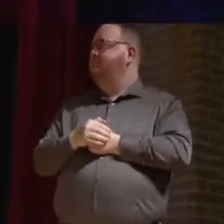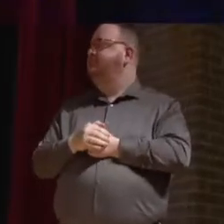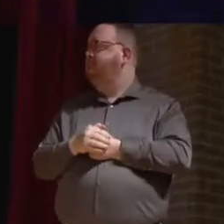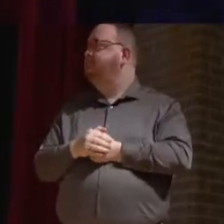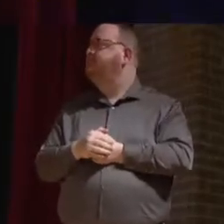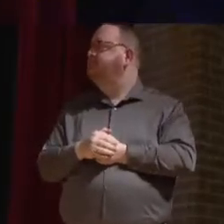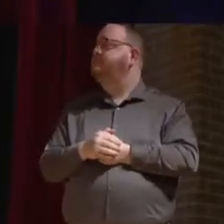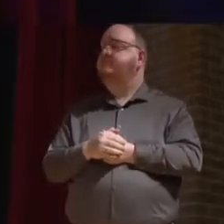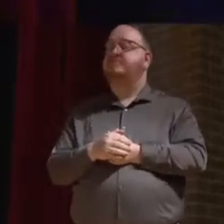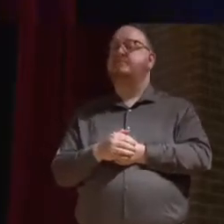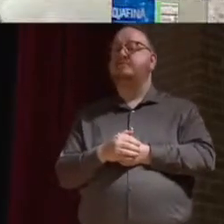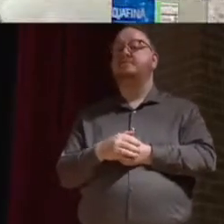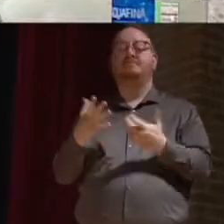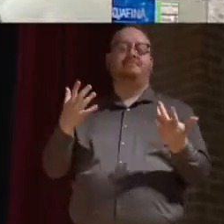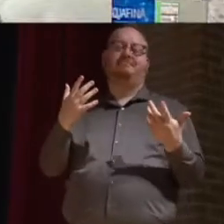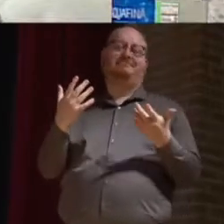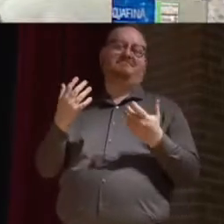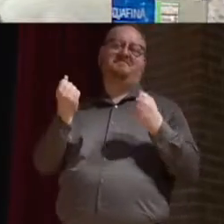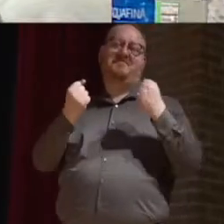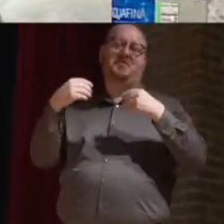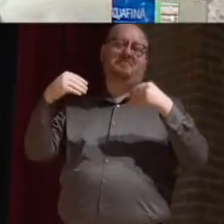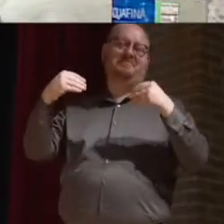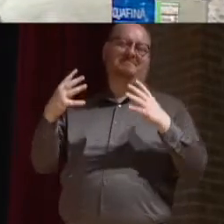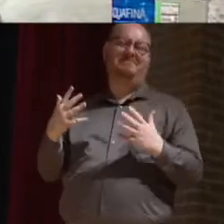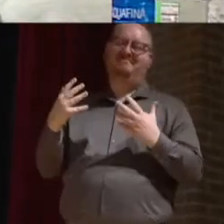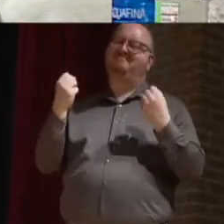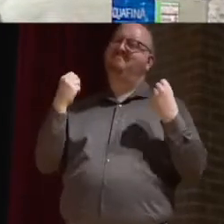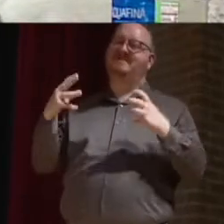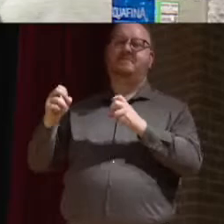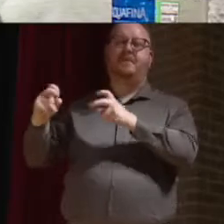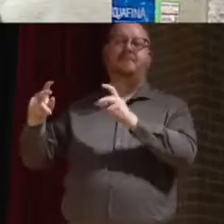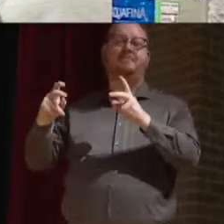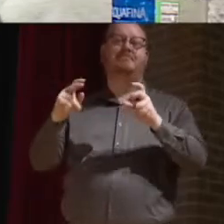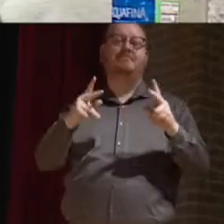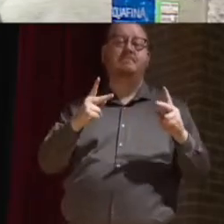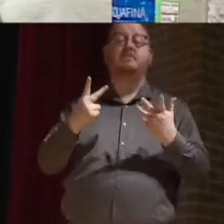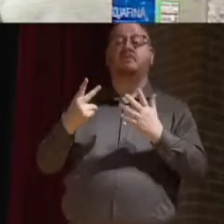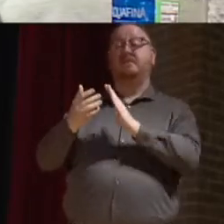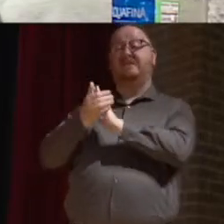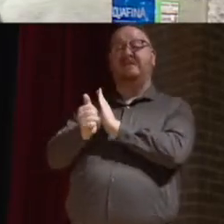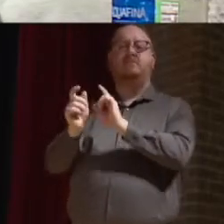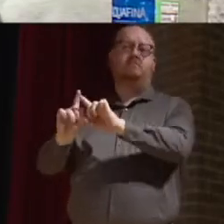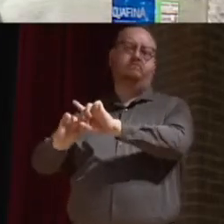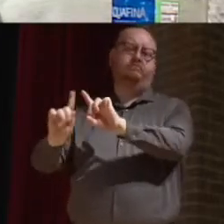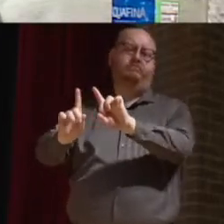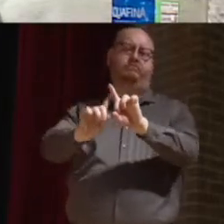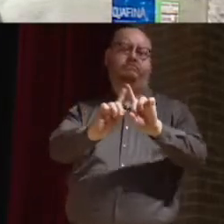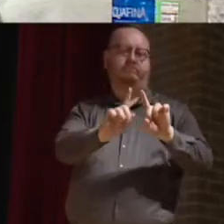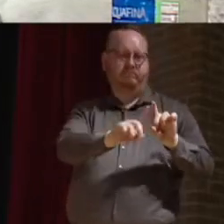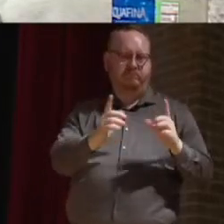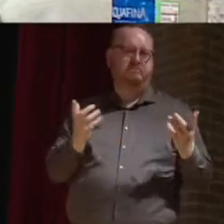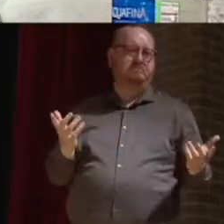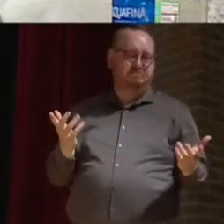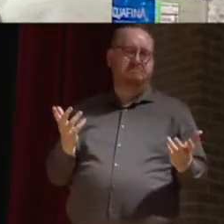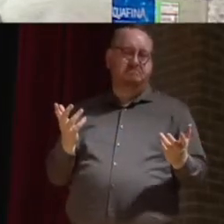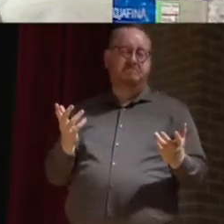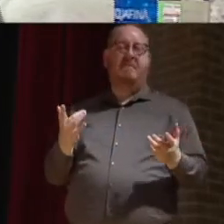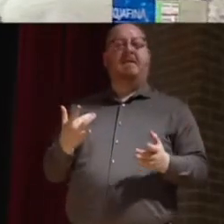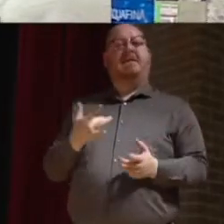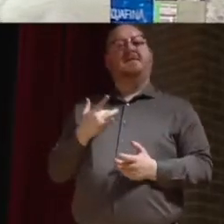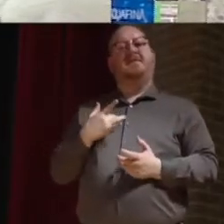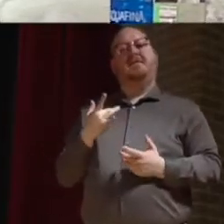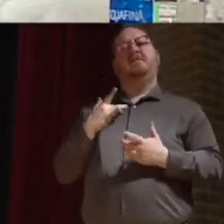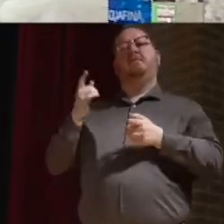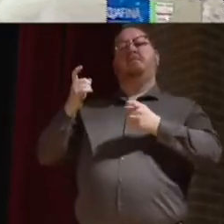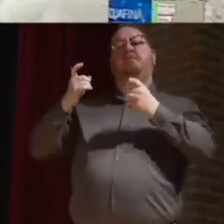there's a lot of opportunities in a dealership, and there's a lot of different jobs that require a lot of different skills. And I think as we have our